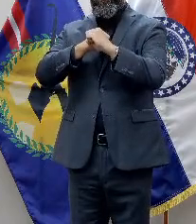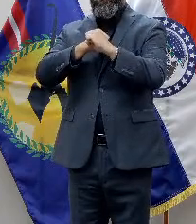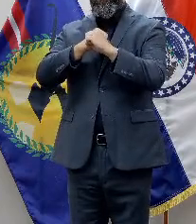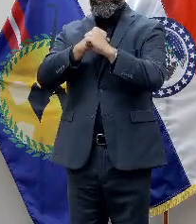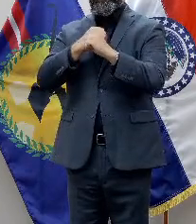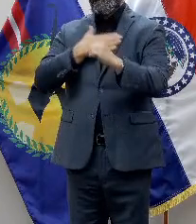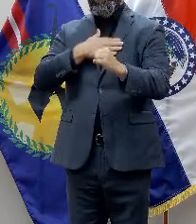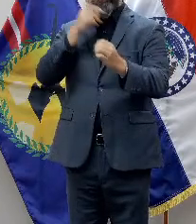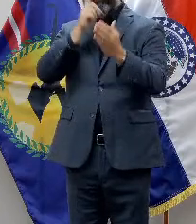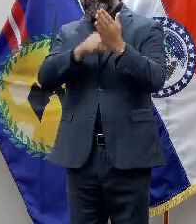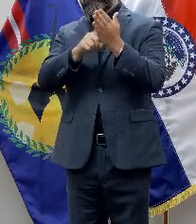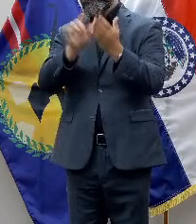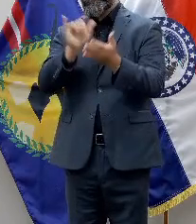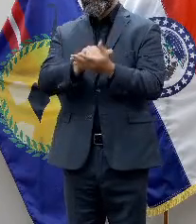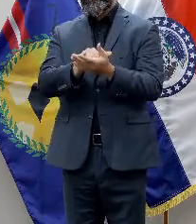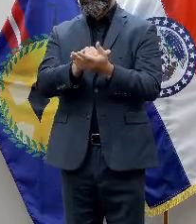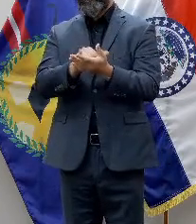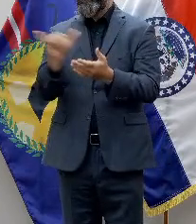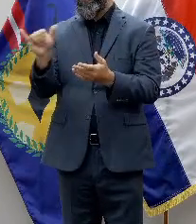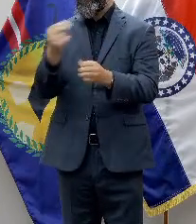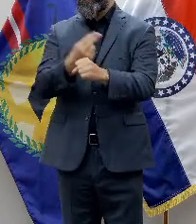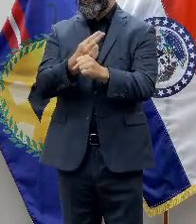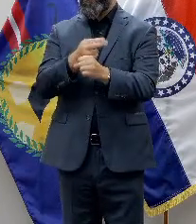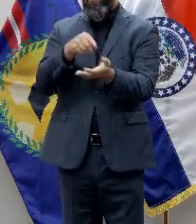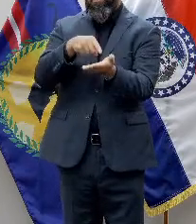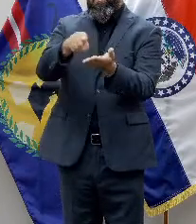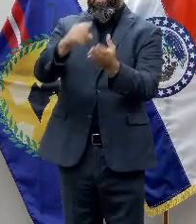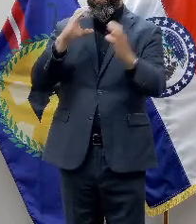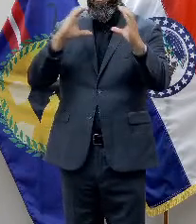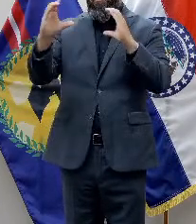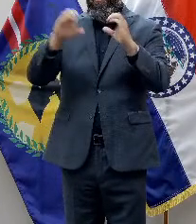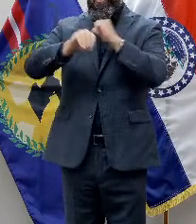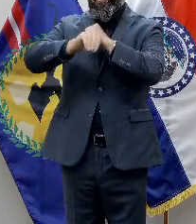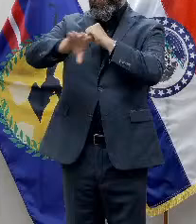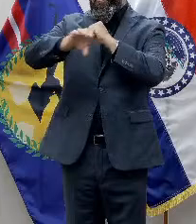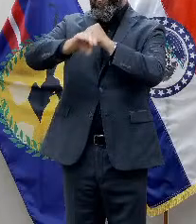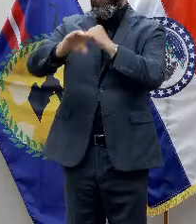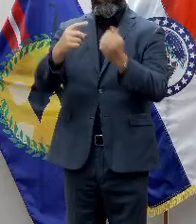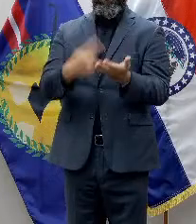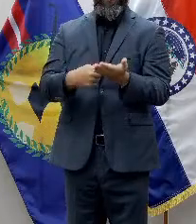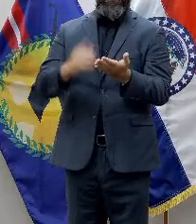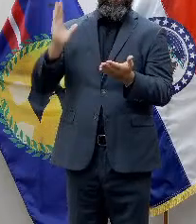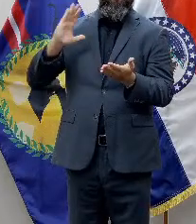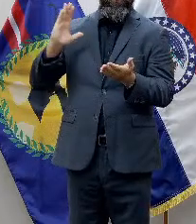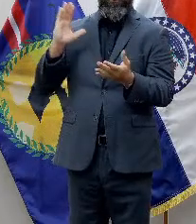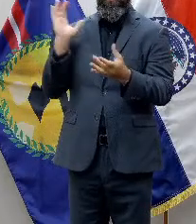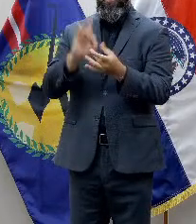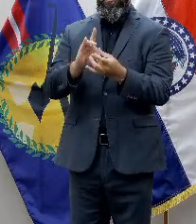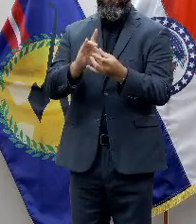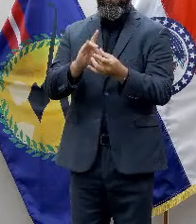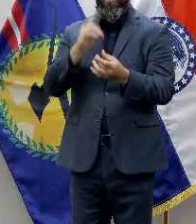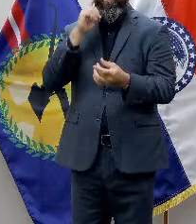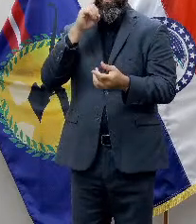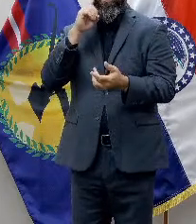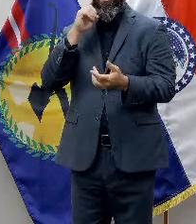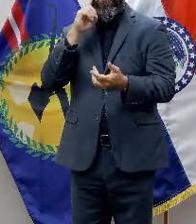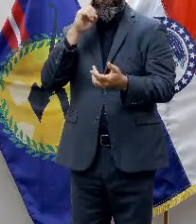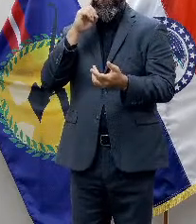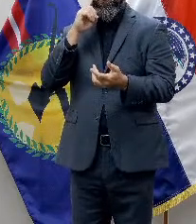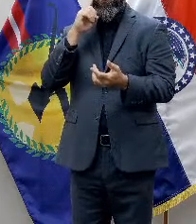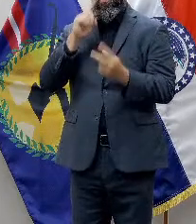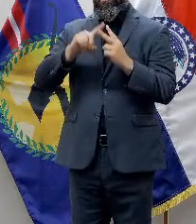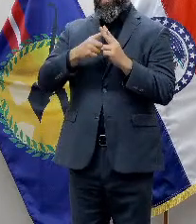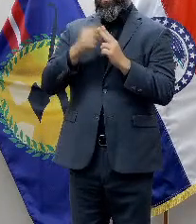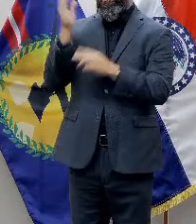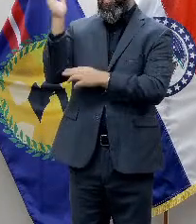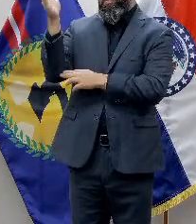on each of those. We have also used paid communication advertising. We have talked about this in the past in terms of, I think we gave initial